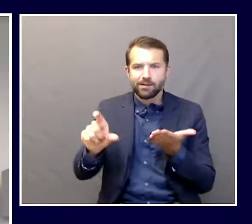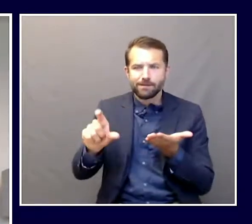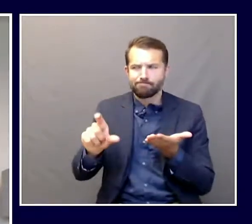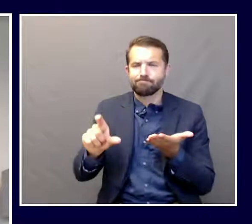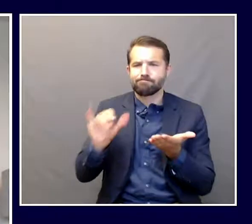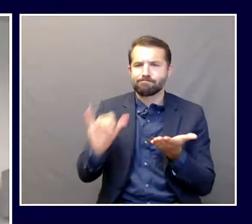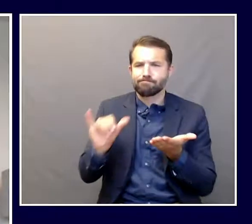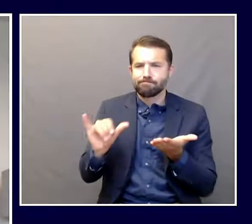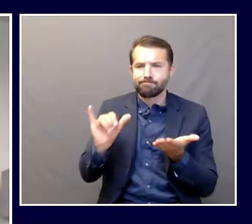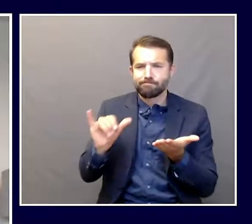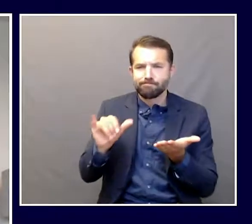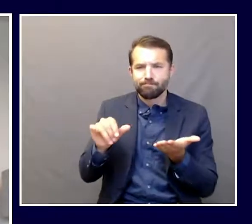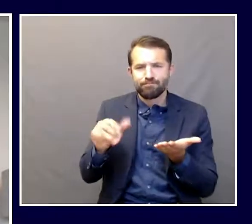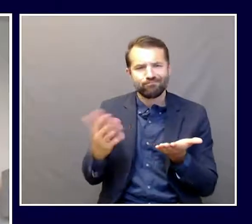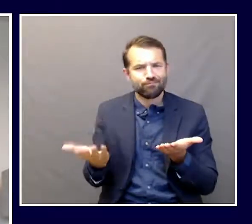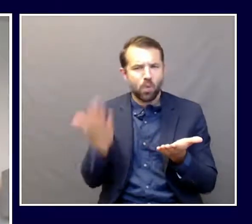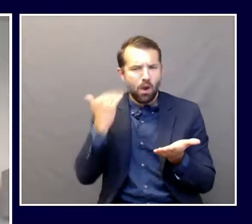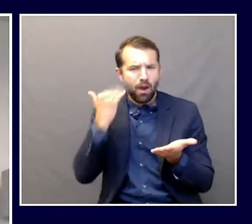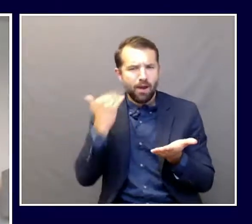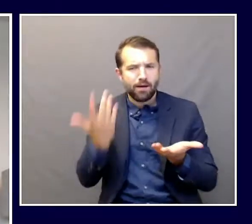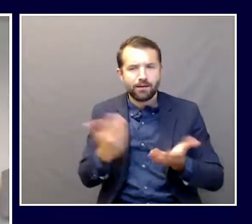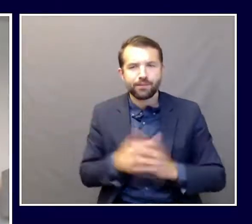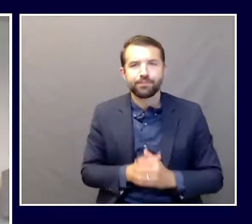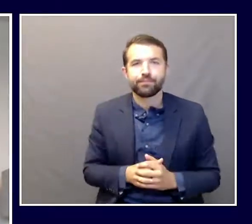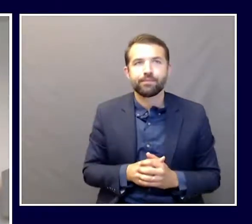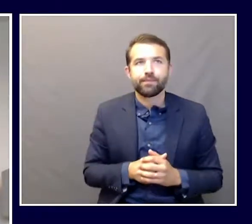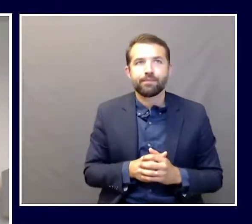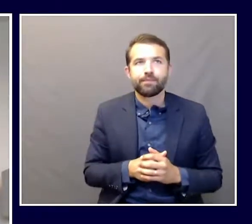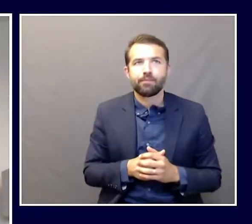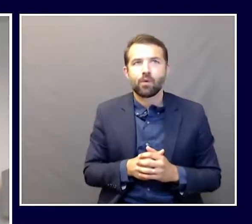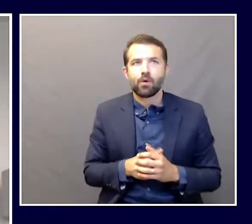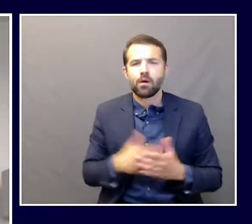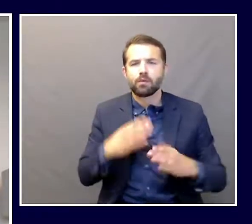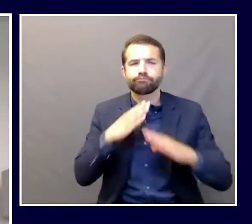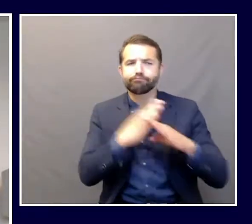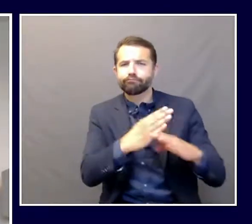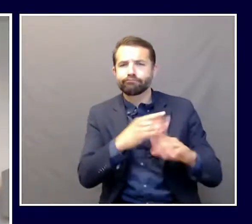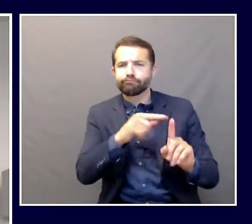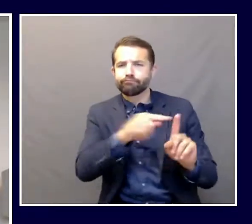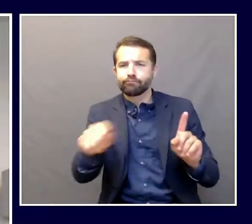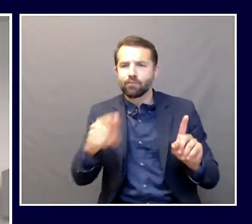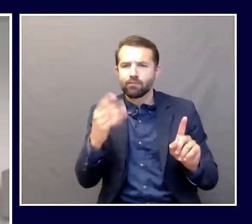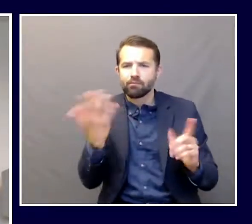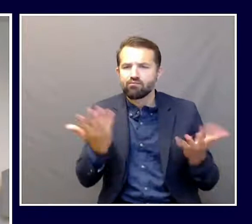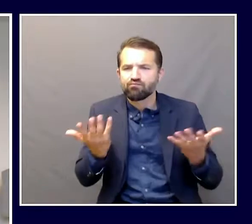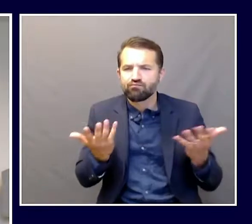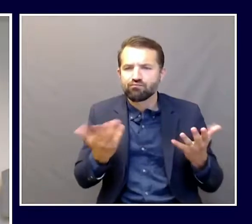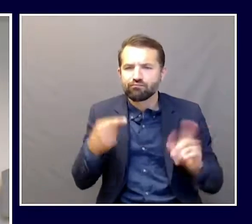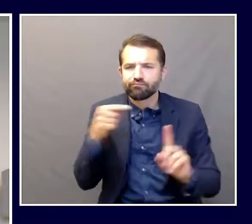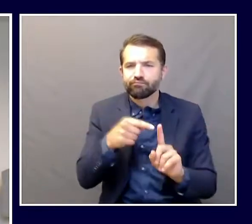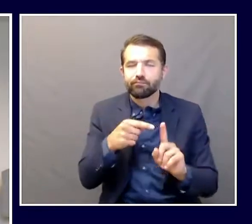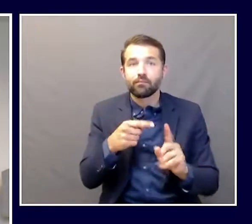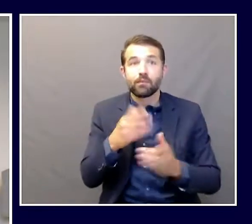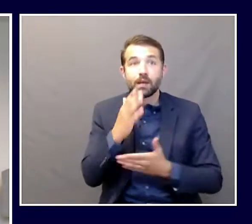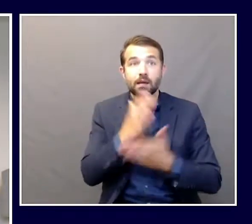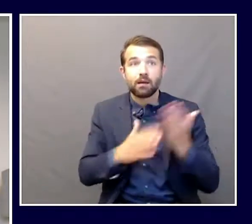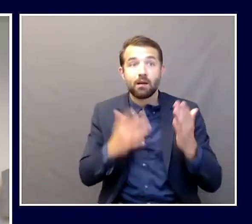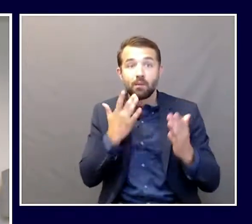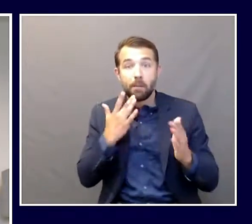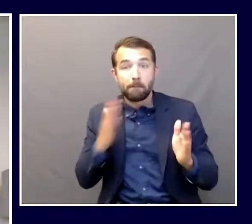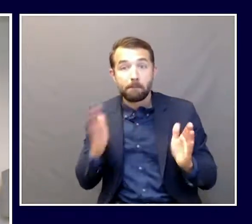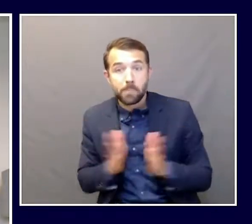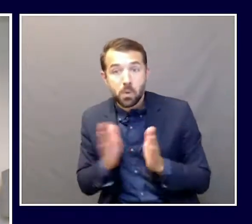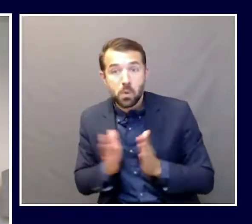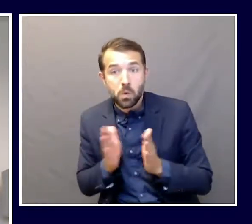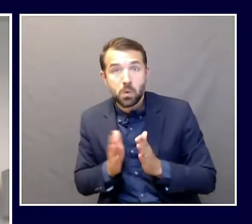those conversations. Some practices want smaller delivery sizes. They may not need 100 per week. Not a problem. We can break them